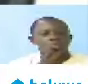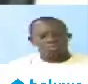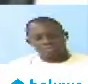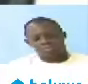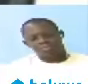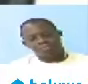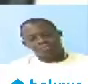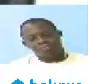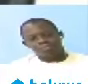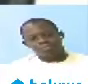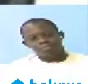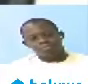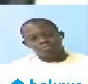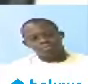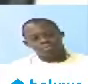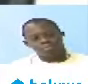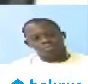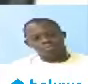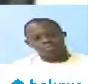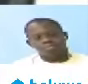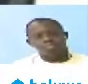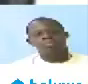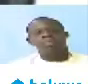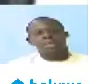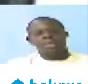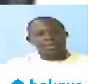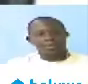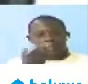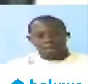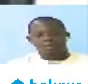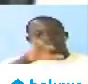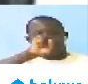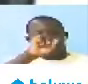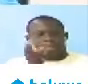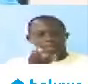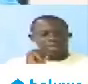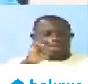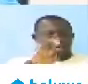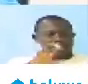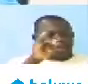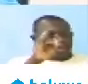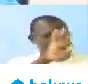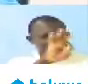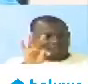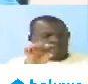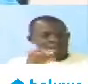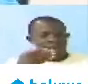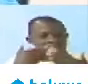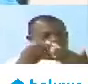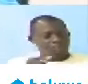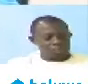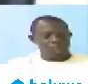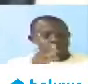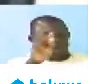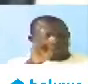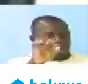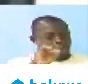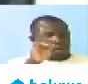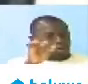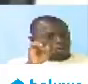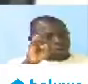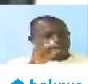ba kukoy bal karakam pour kan sambare. And Sirif Ba told me that Kukoy is planning to take you people away. Aduna al samba.